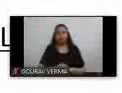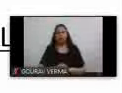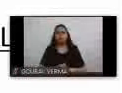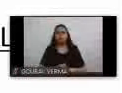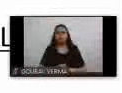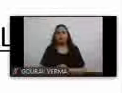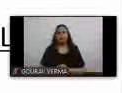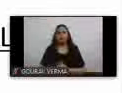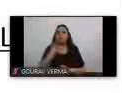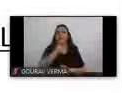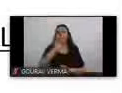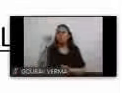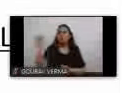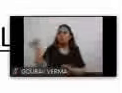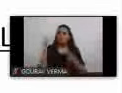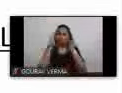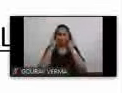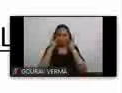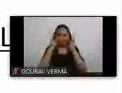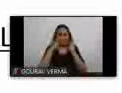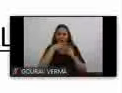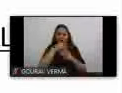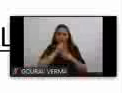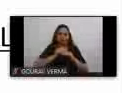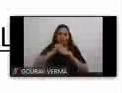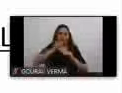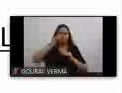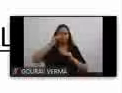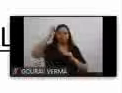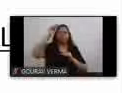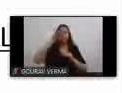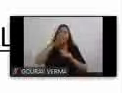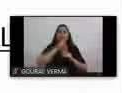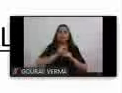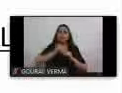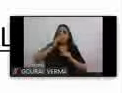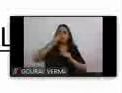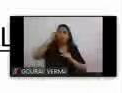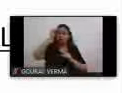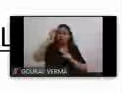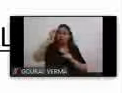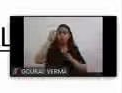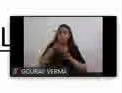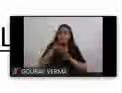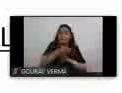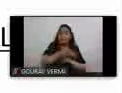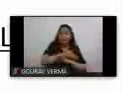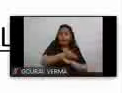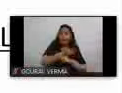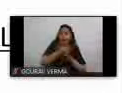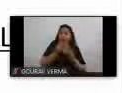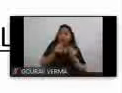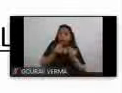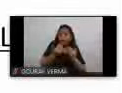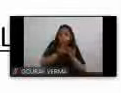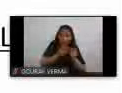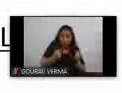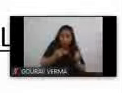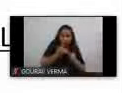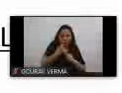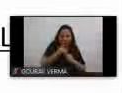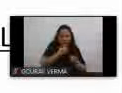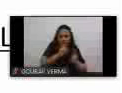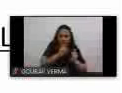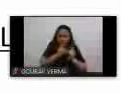jo develop ho raha hai, ye isme jo early correction ho kar sakte hain, to hamara bachche ka dekhne ka